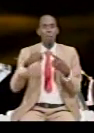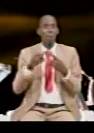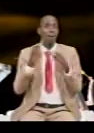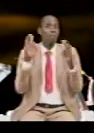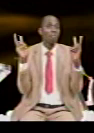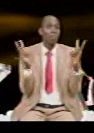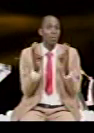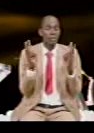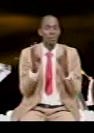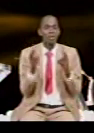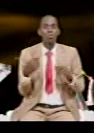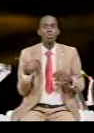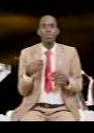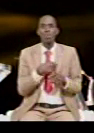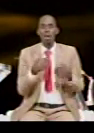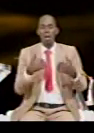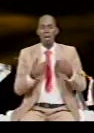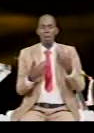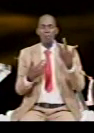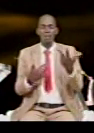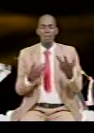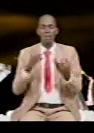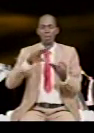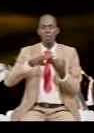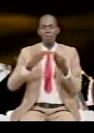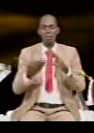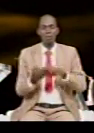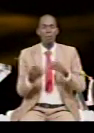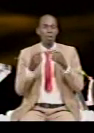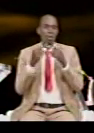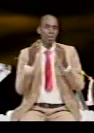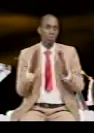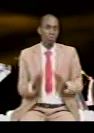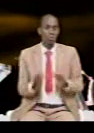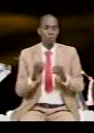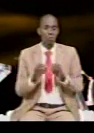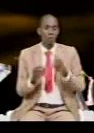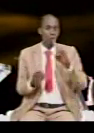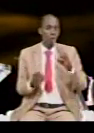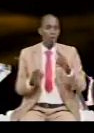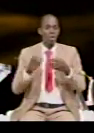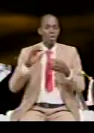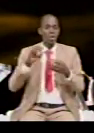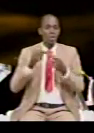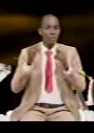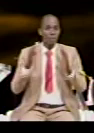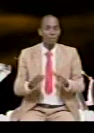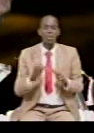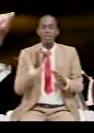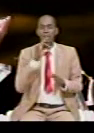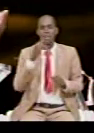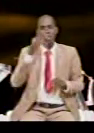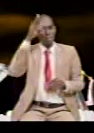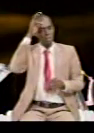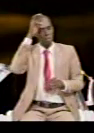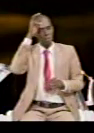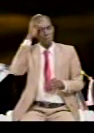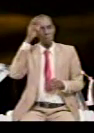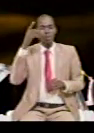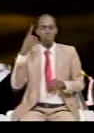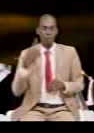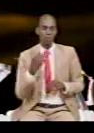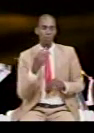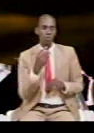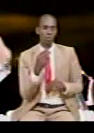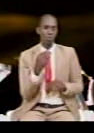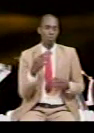a threefold enemies. Number one of them is the devil, the world, and our flesh. Now,